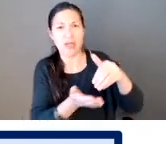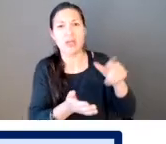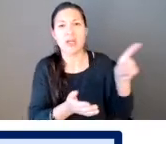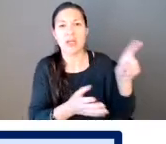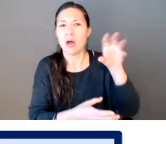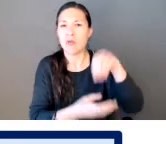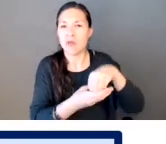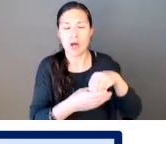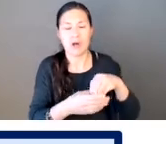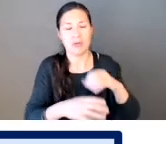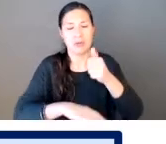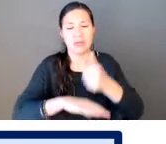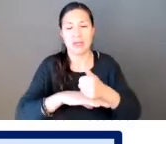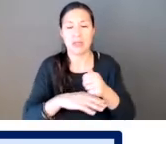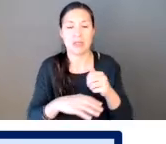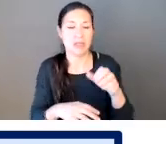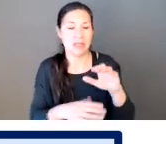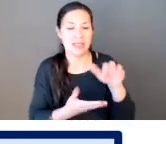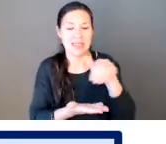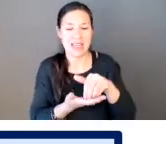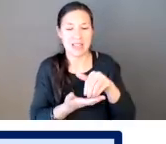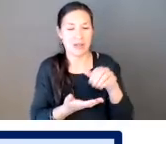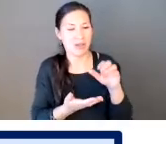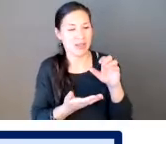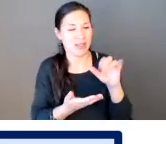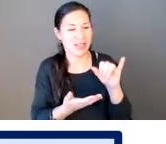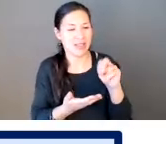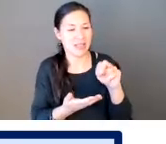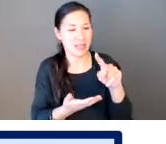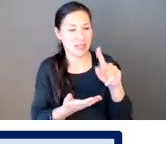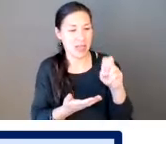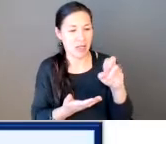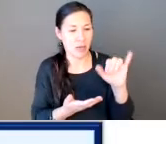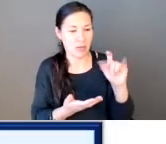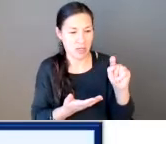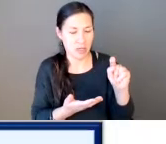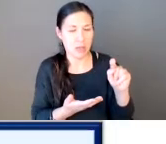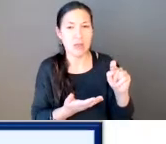unit, but also in doing trainings across the state.